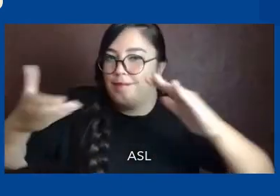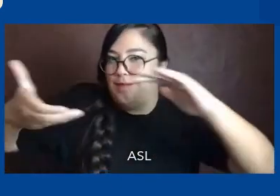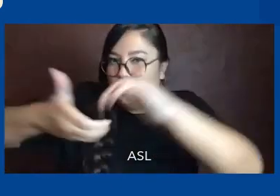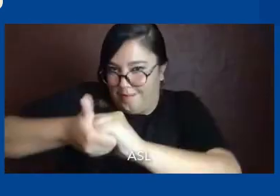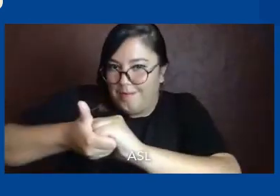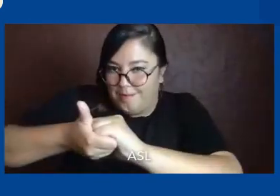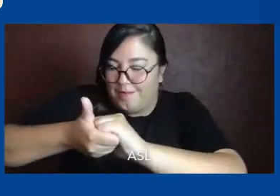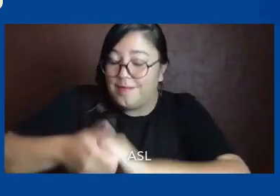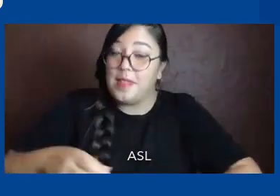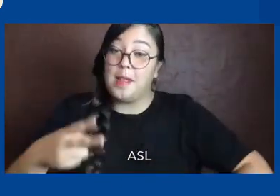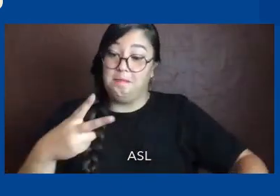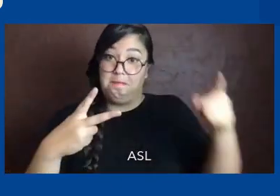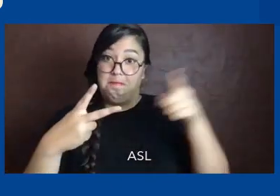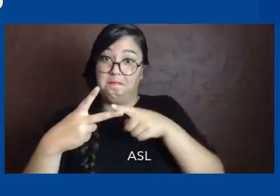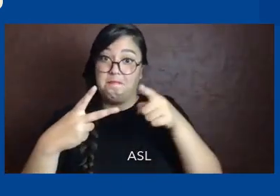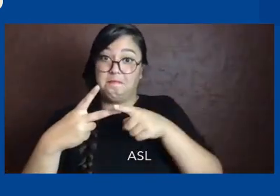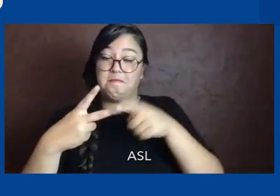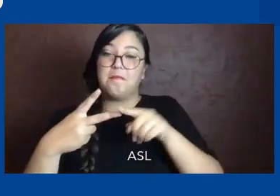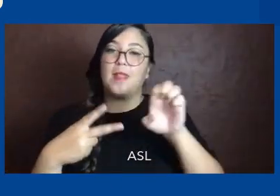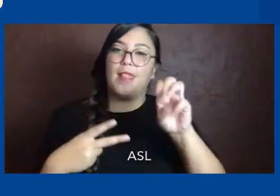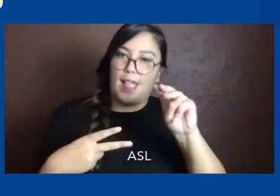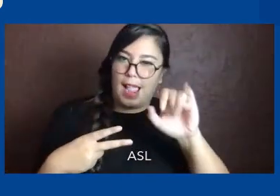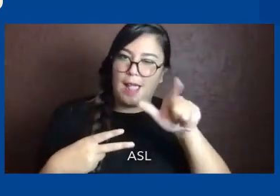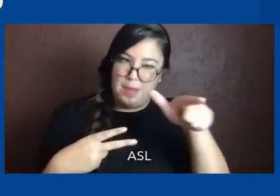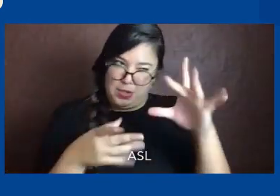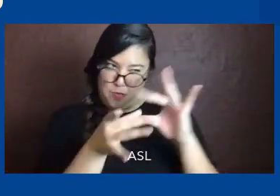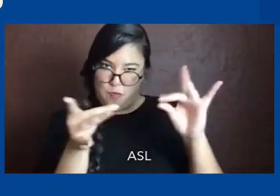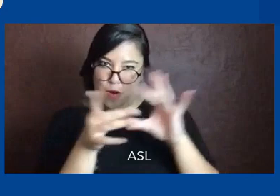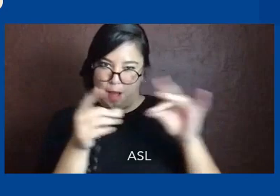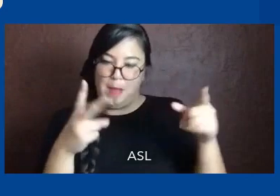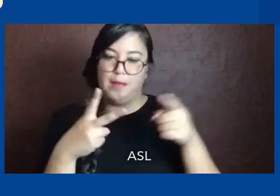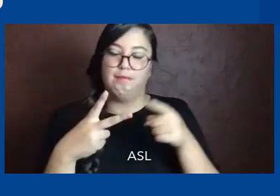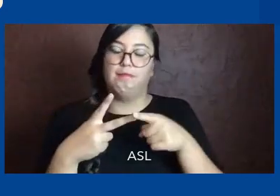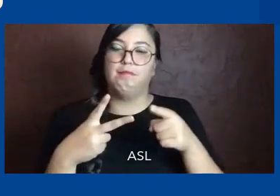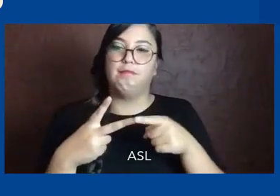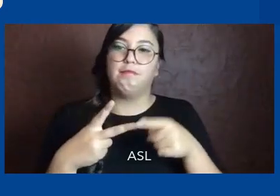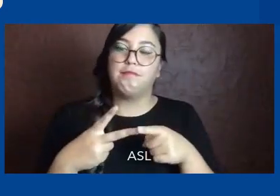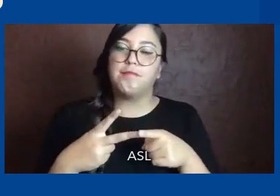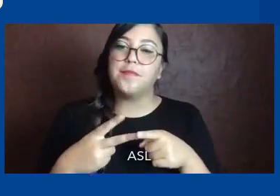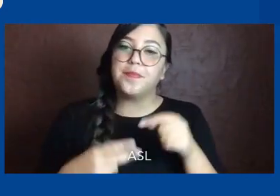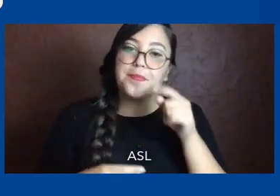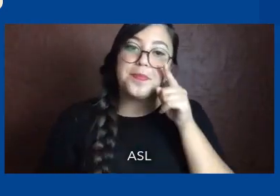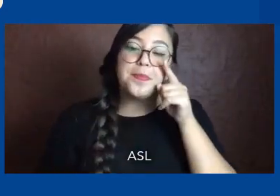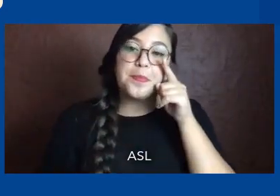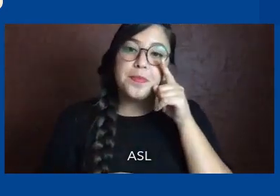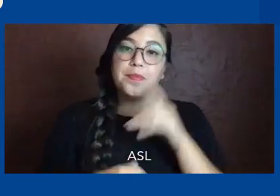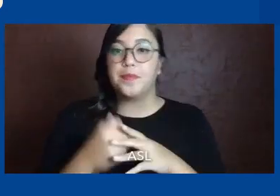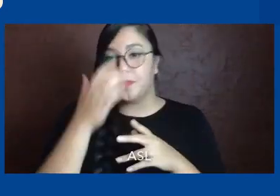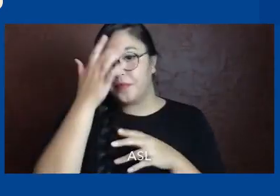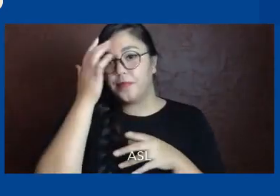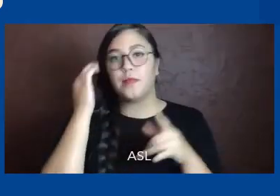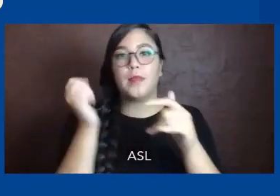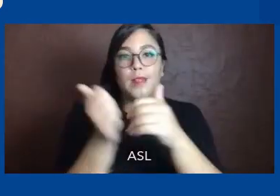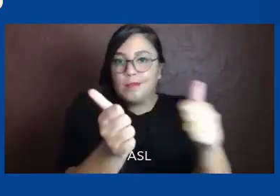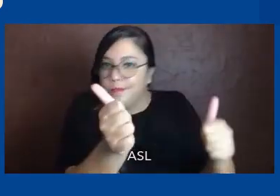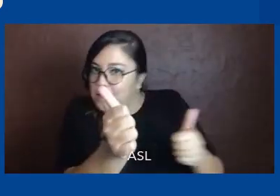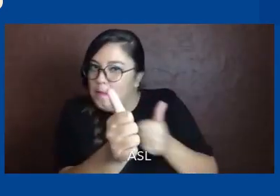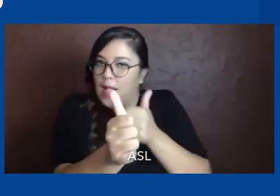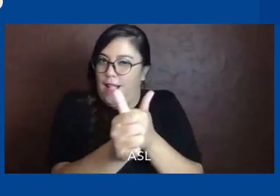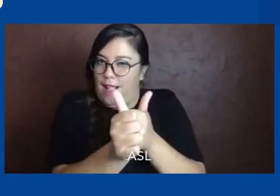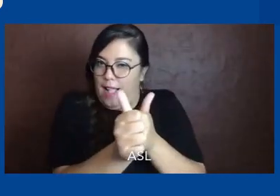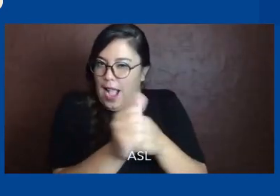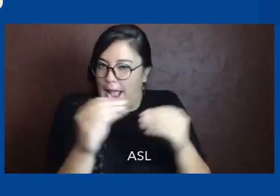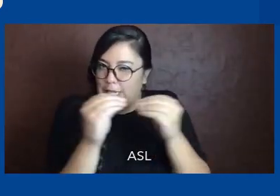of the things that, Emily, you also touched on is like being on the back foot, and sometimes